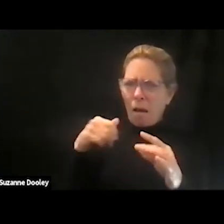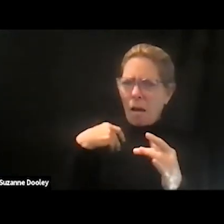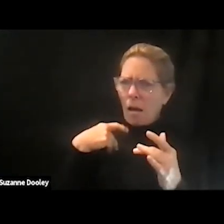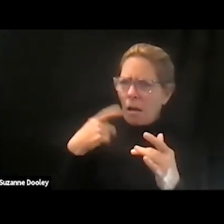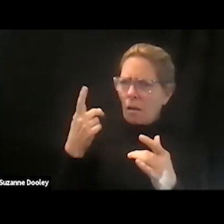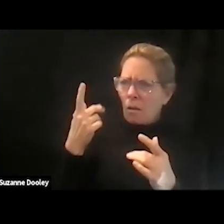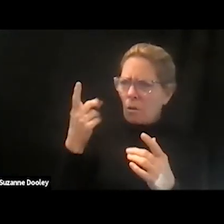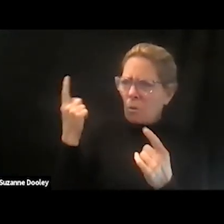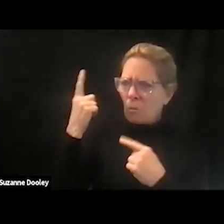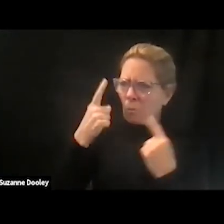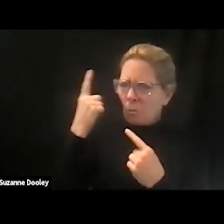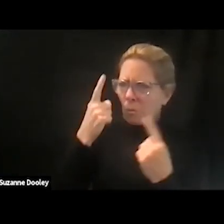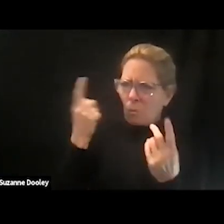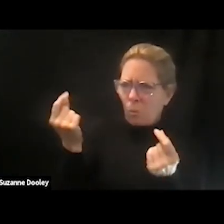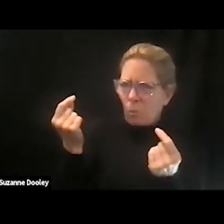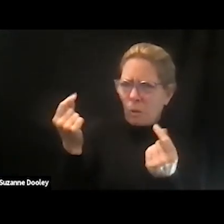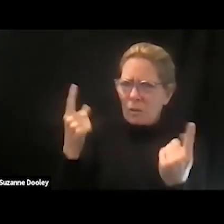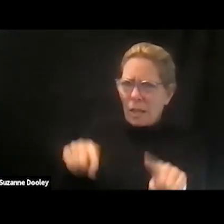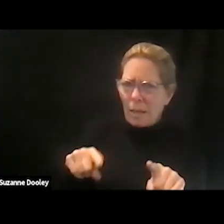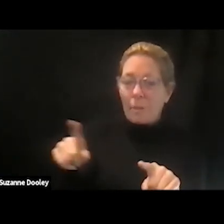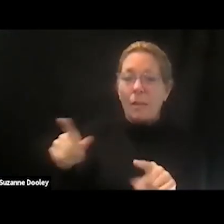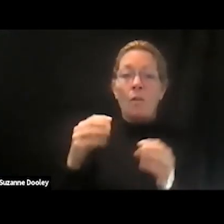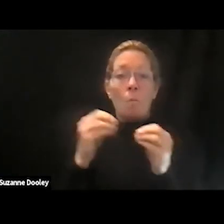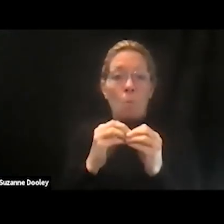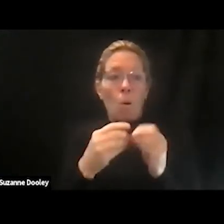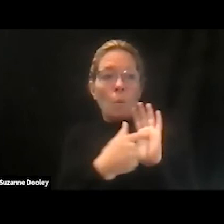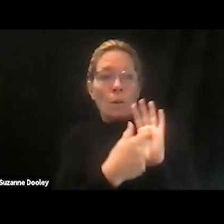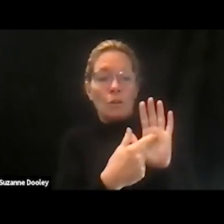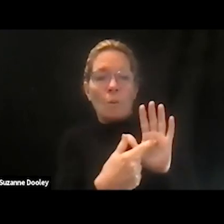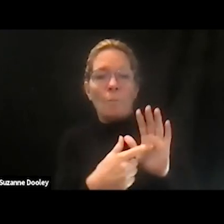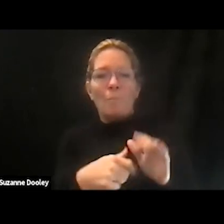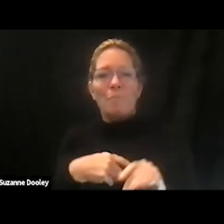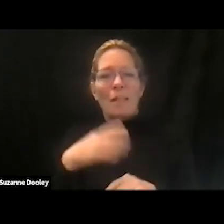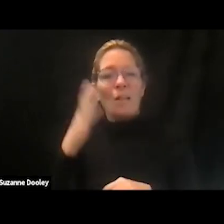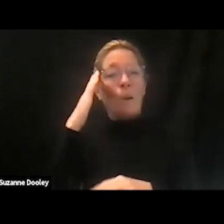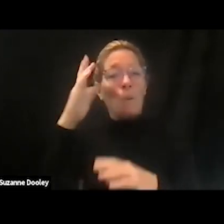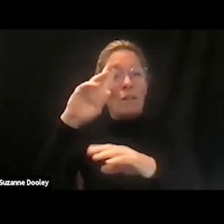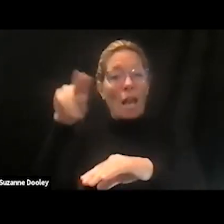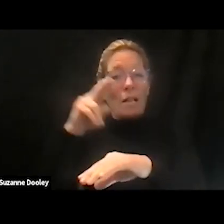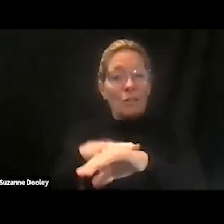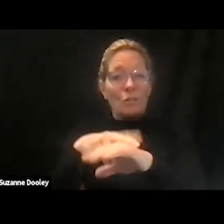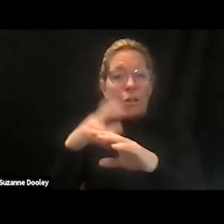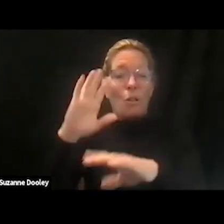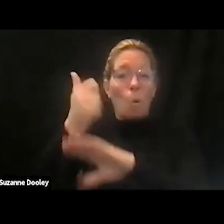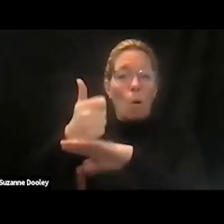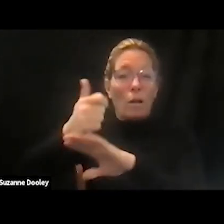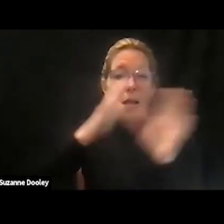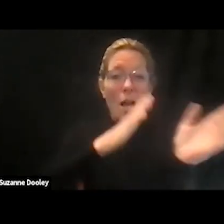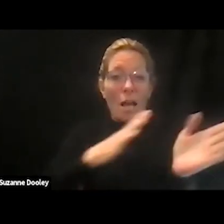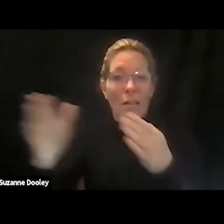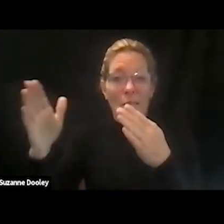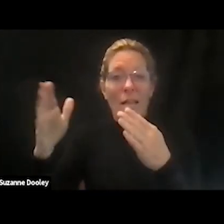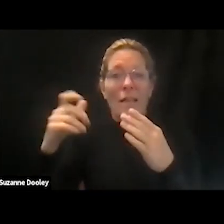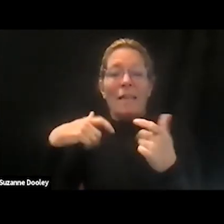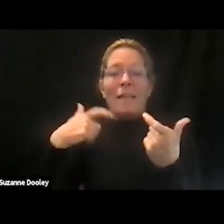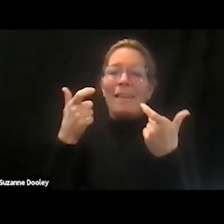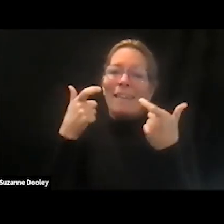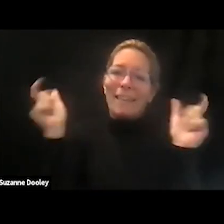the more we can, I think there's ego that goes into national organizing that I think is sometimes